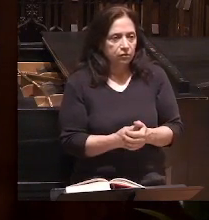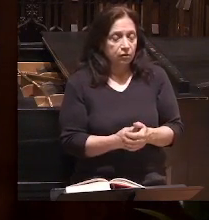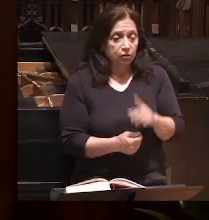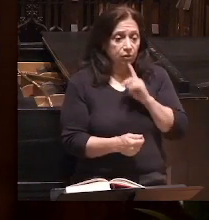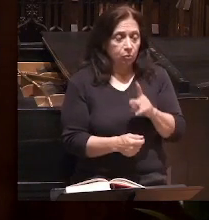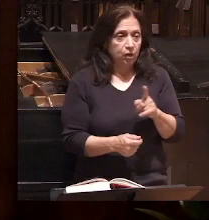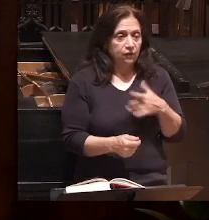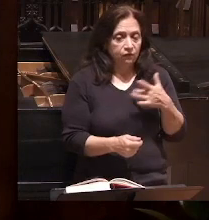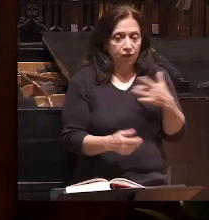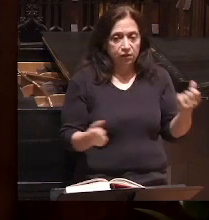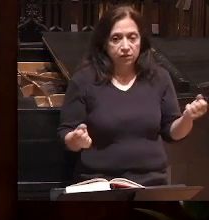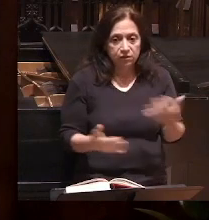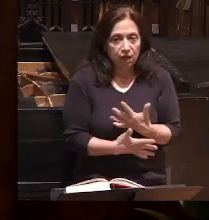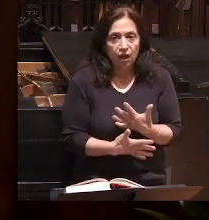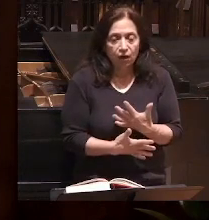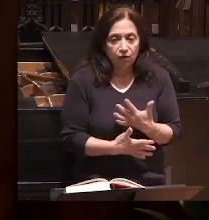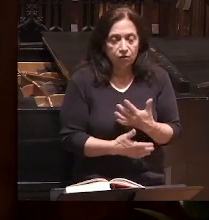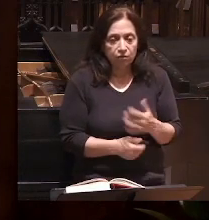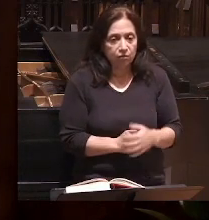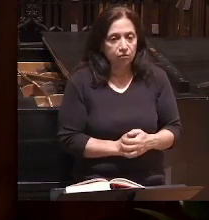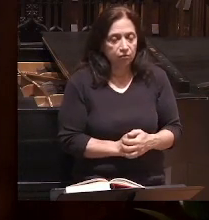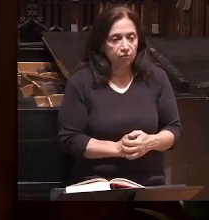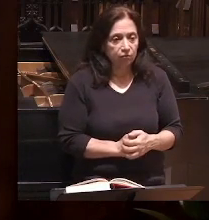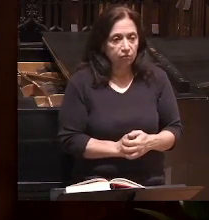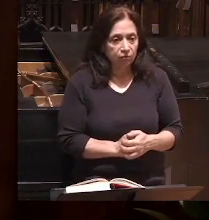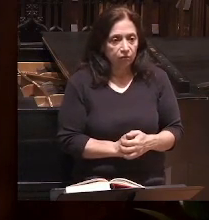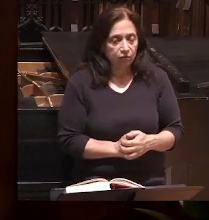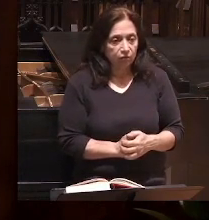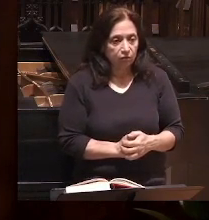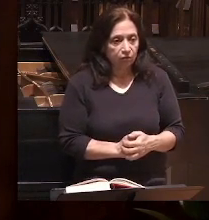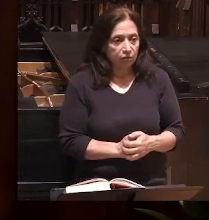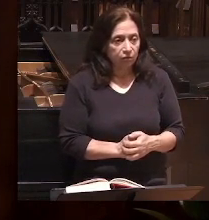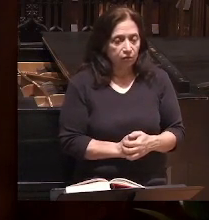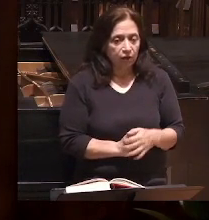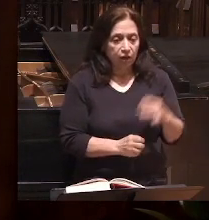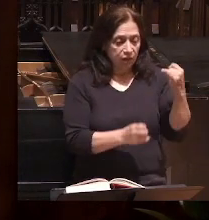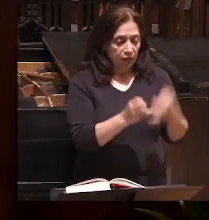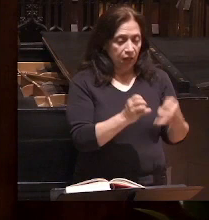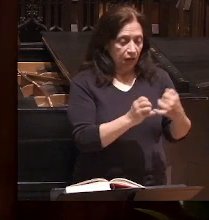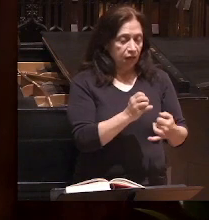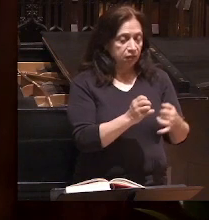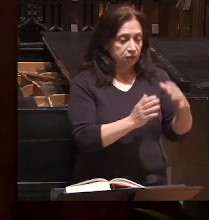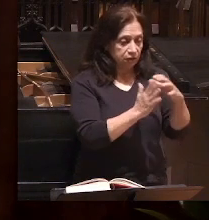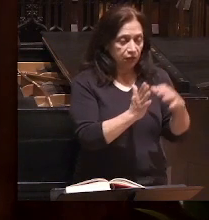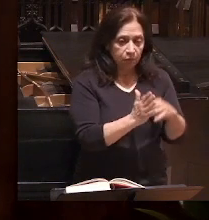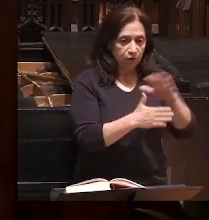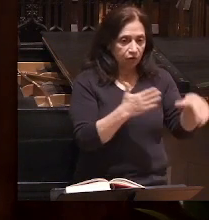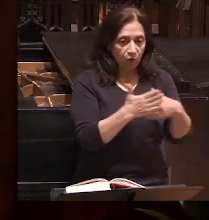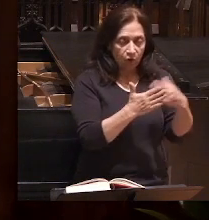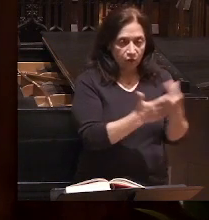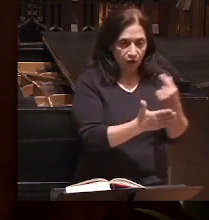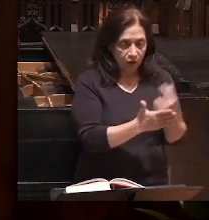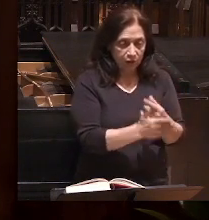People were scared out of their minds. These last chapters of all of the Gospels